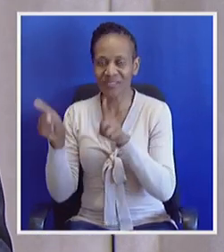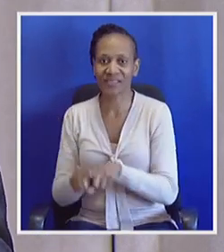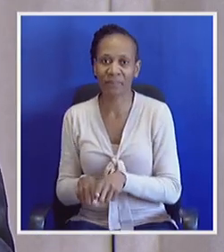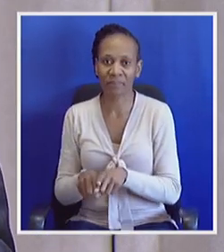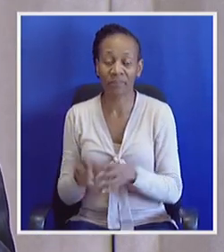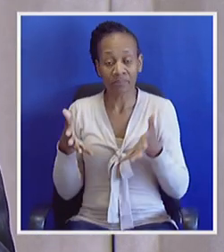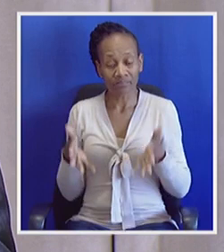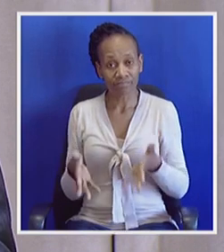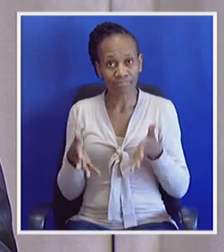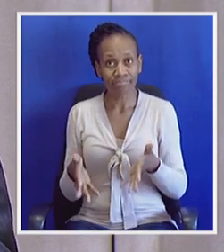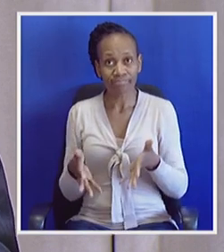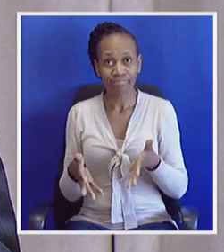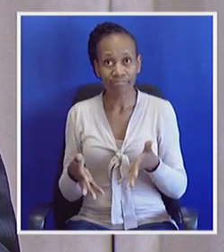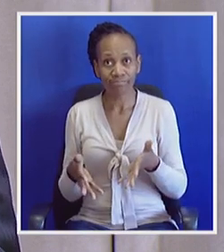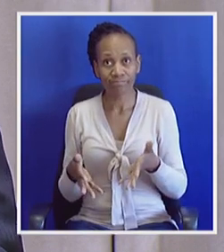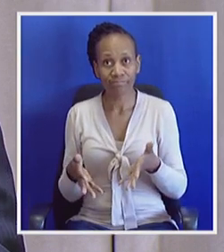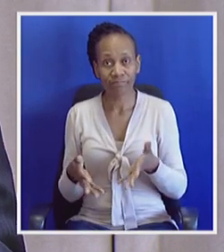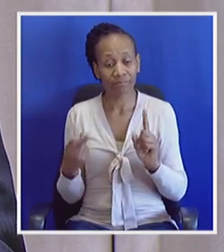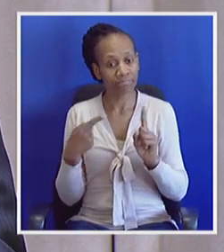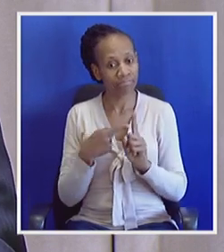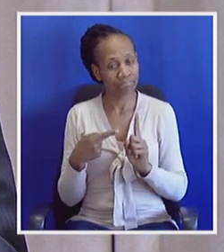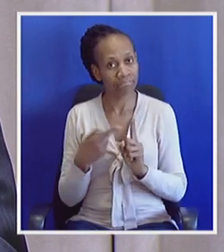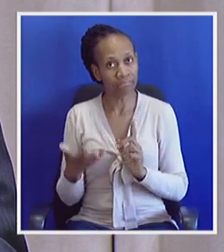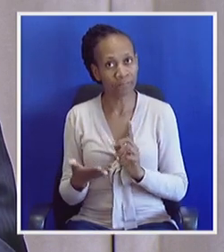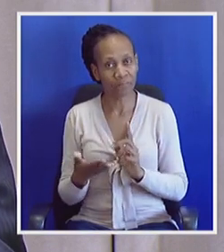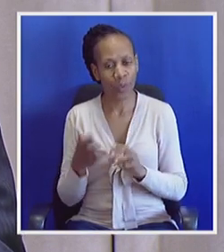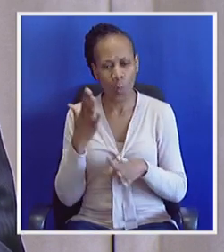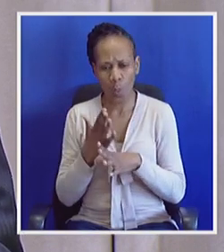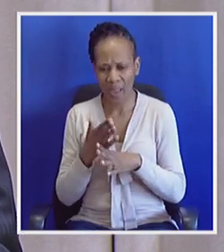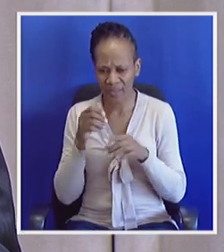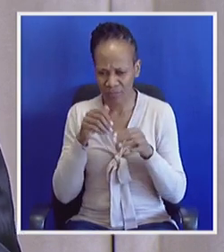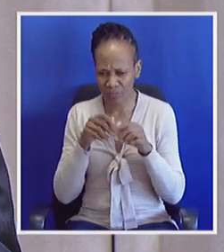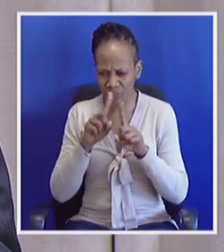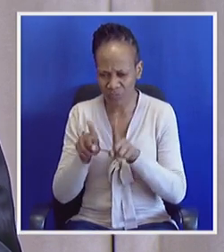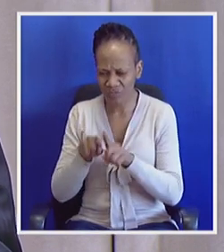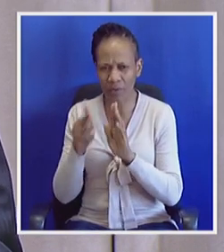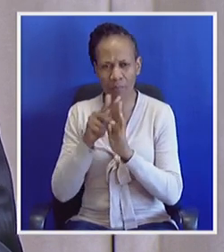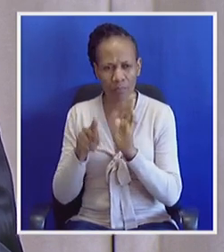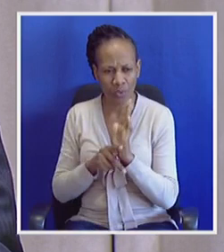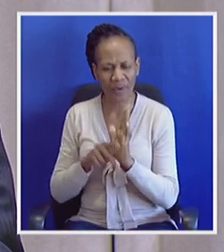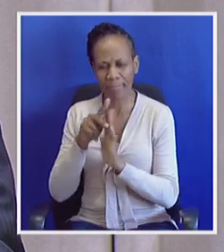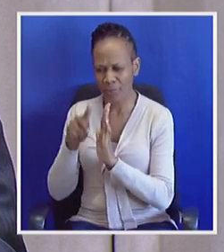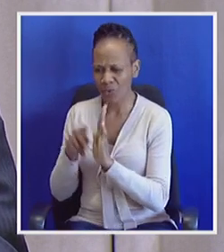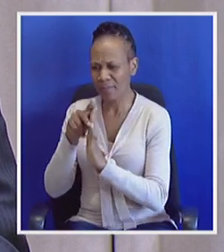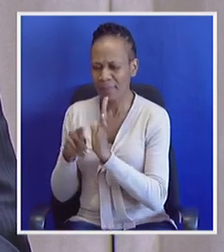and continental experience in HIV and TB management, Dr. Butelezi,